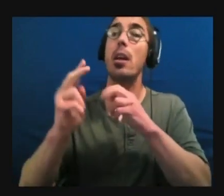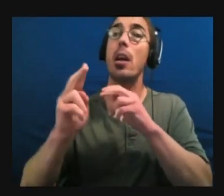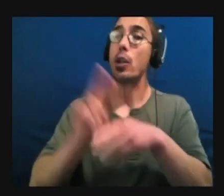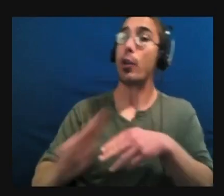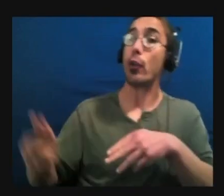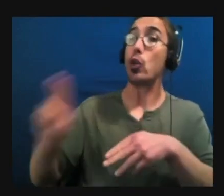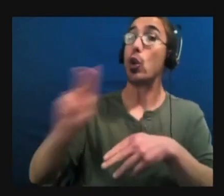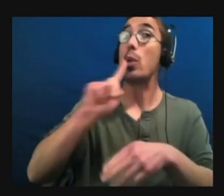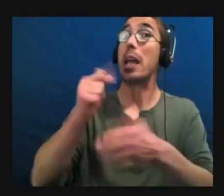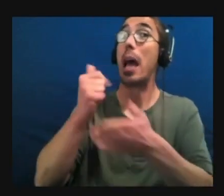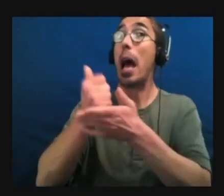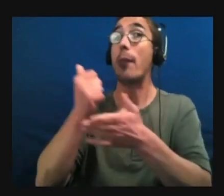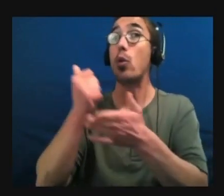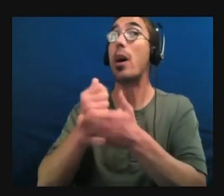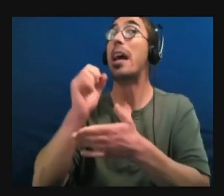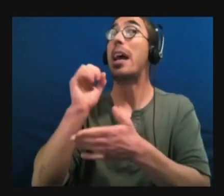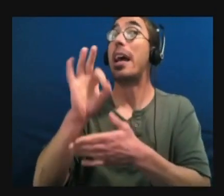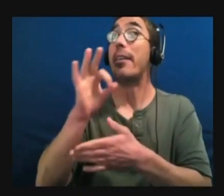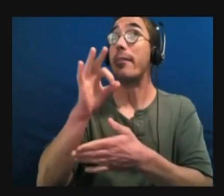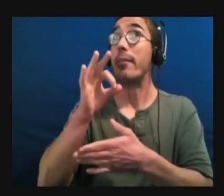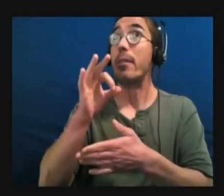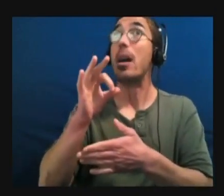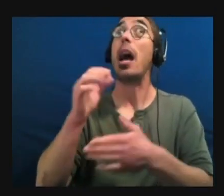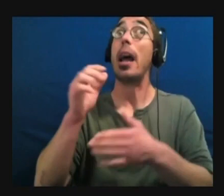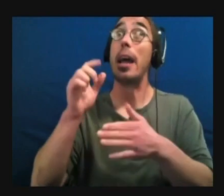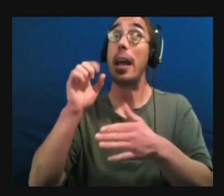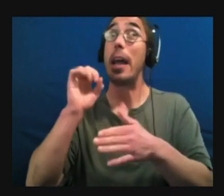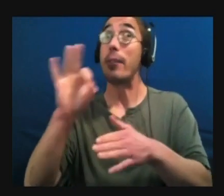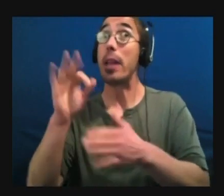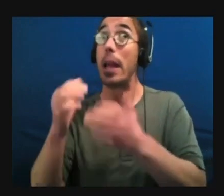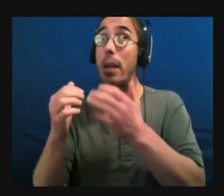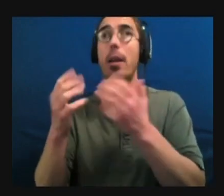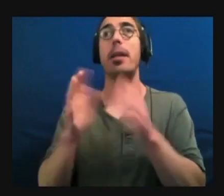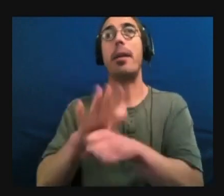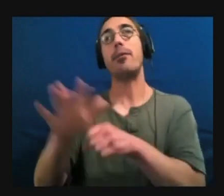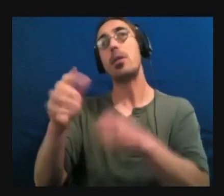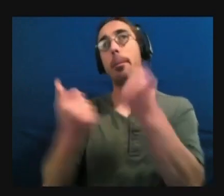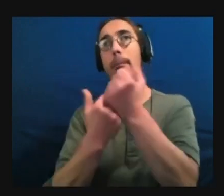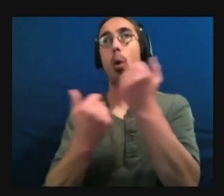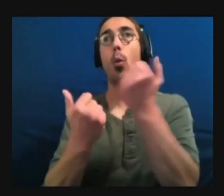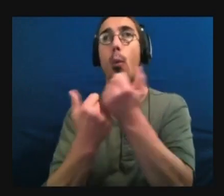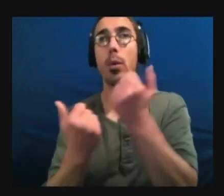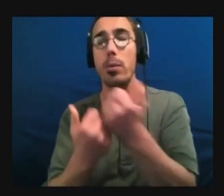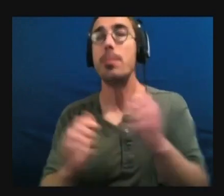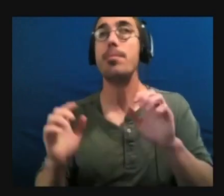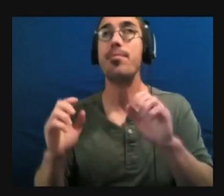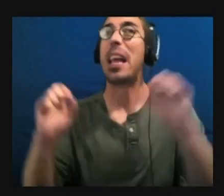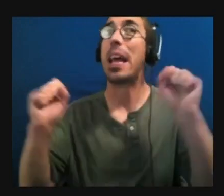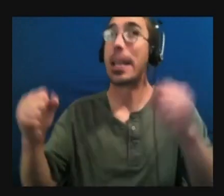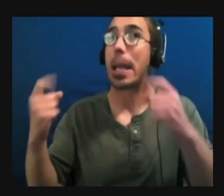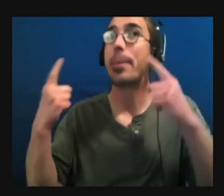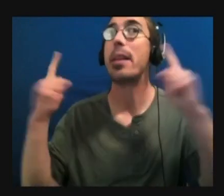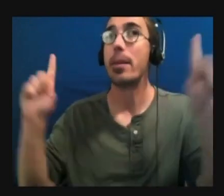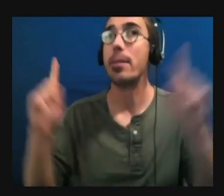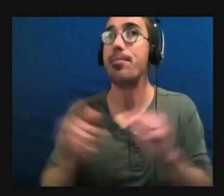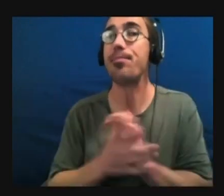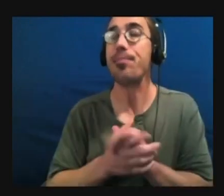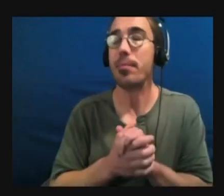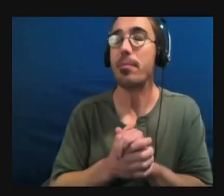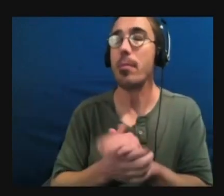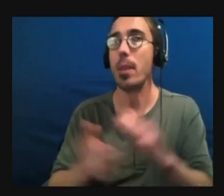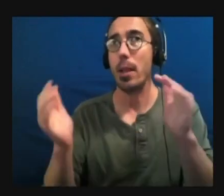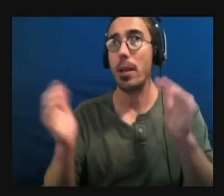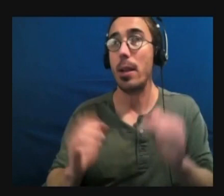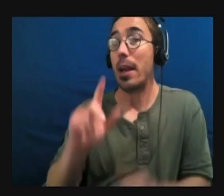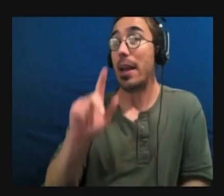helpful if it can be done. Absolutely, yes. Tiffany